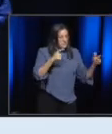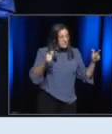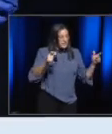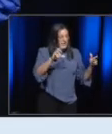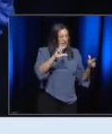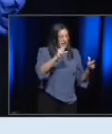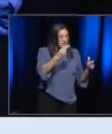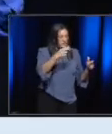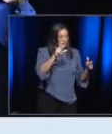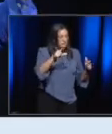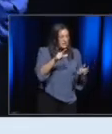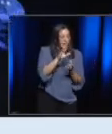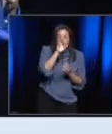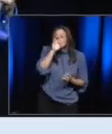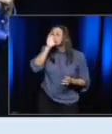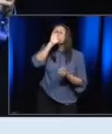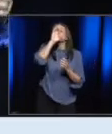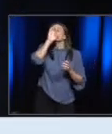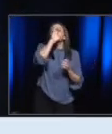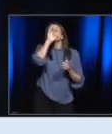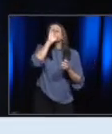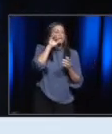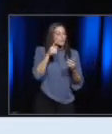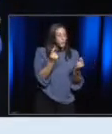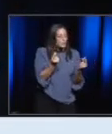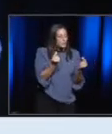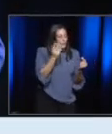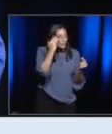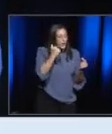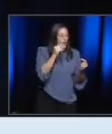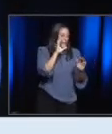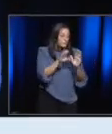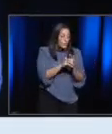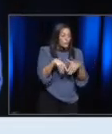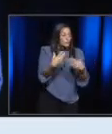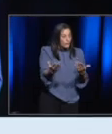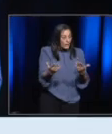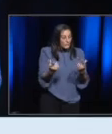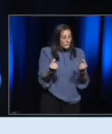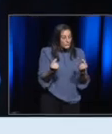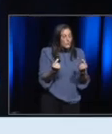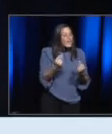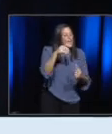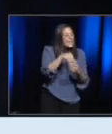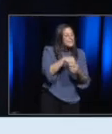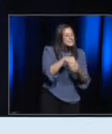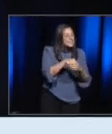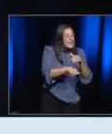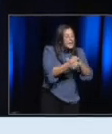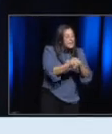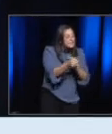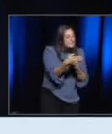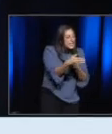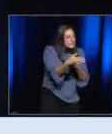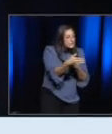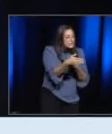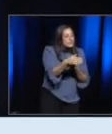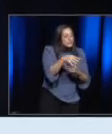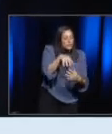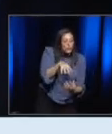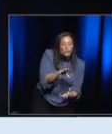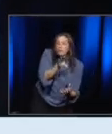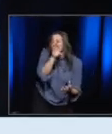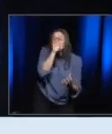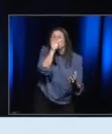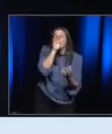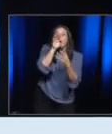noses. What are they doing here, shaking the shell? Well, photographs revealed there's a fish in there. They're shaking the fish out of the